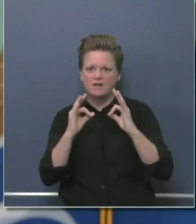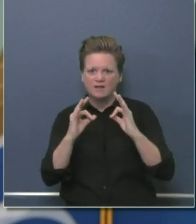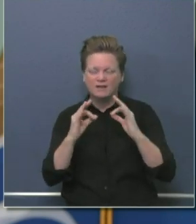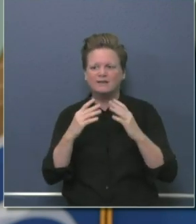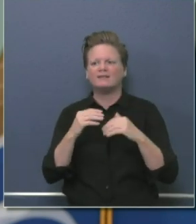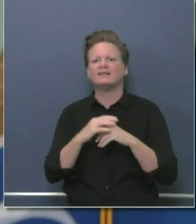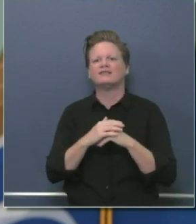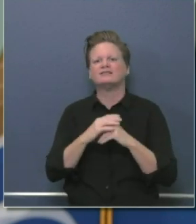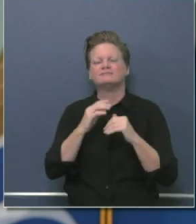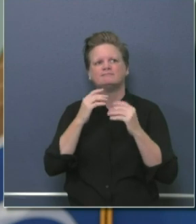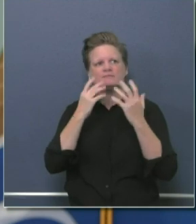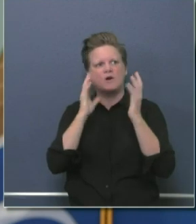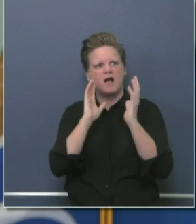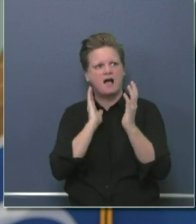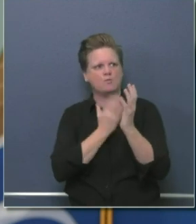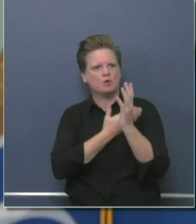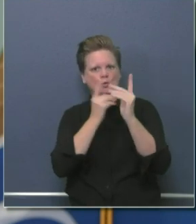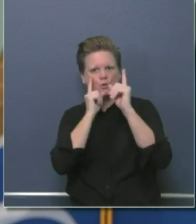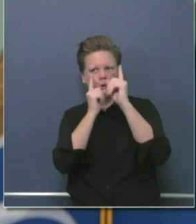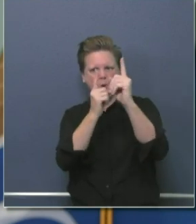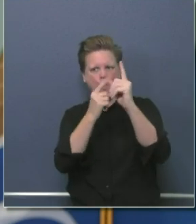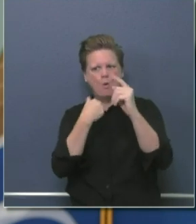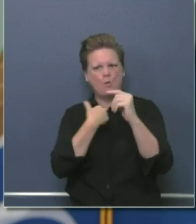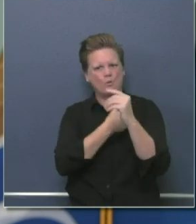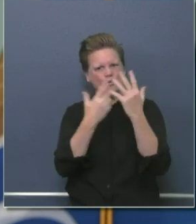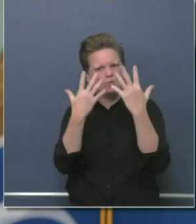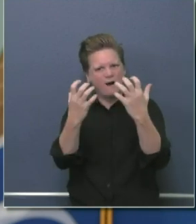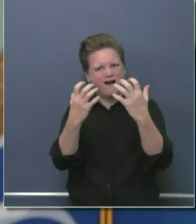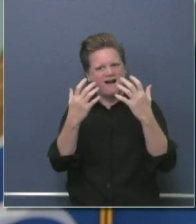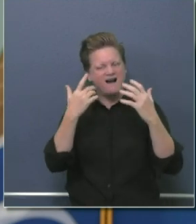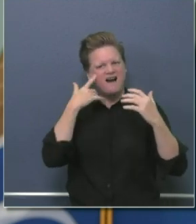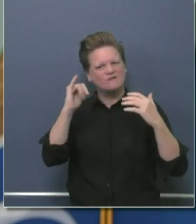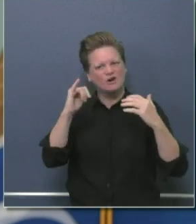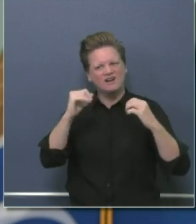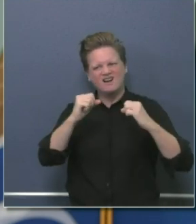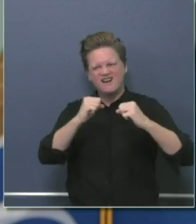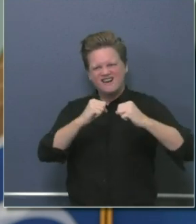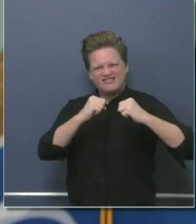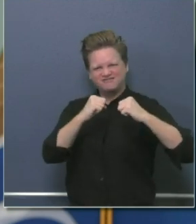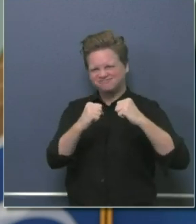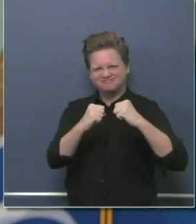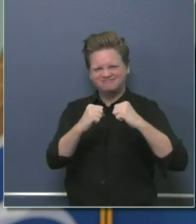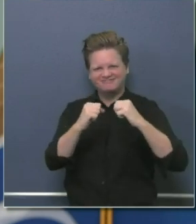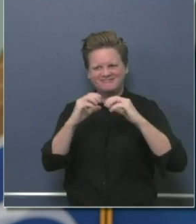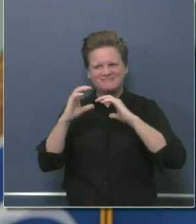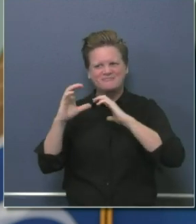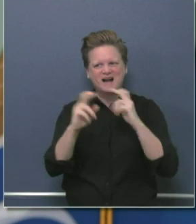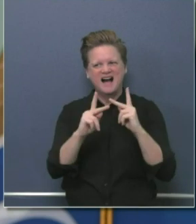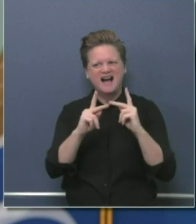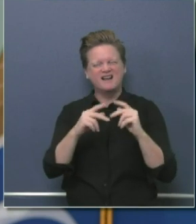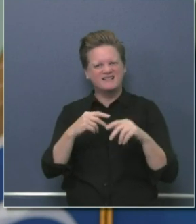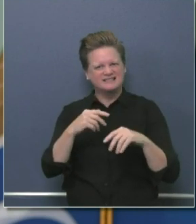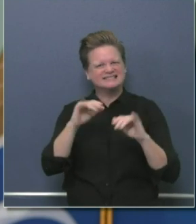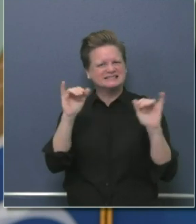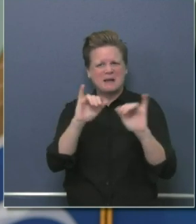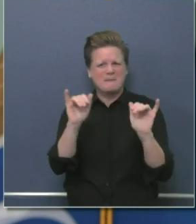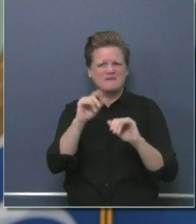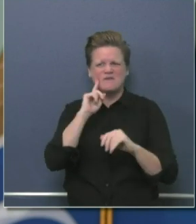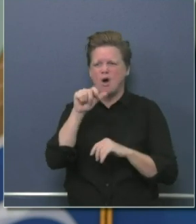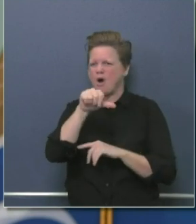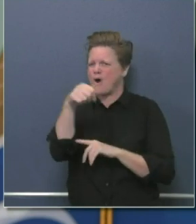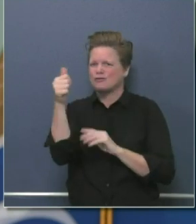But we have our work cut out for us, as does the rest of the country and nations, large and small, all around the